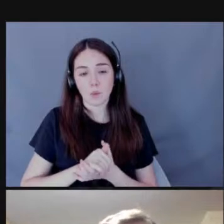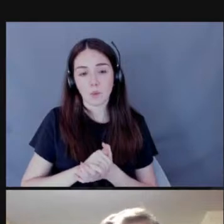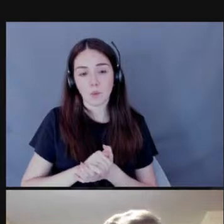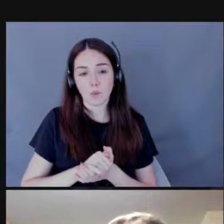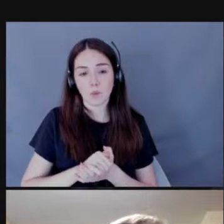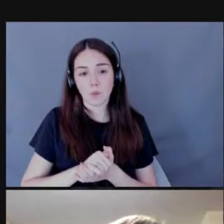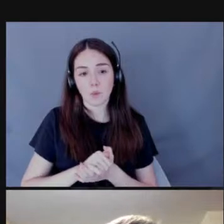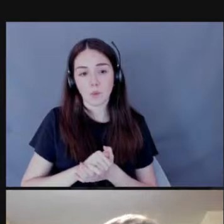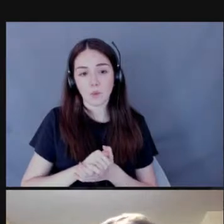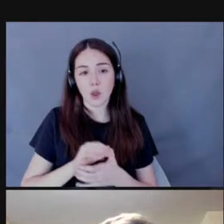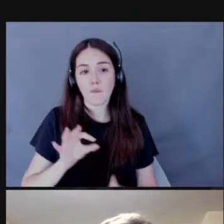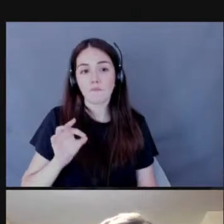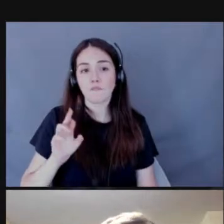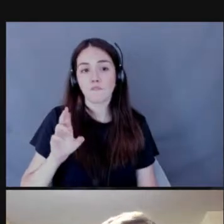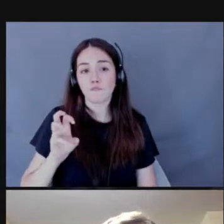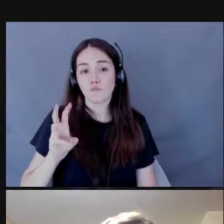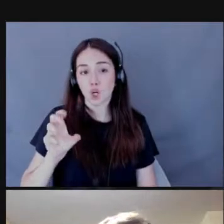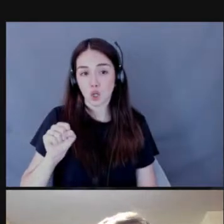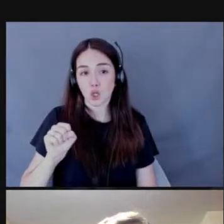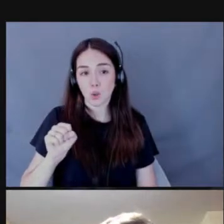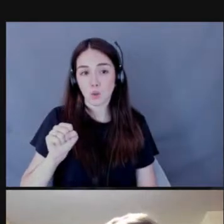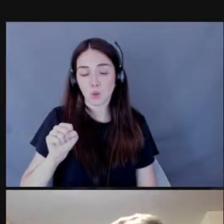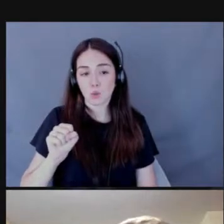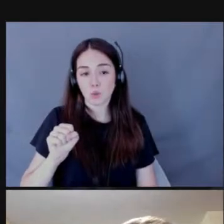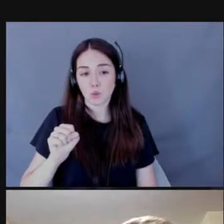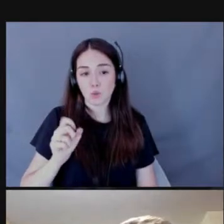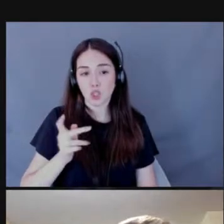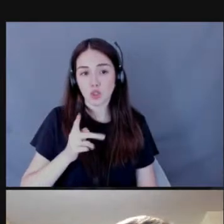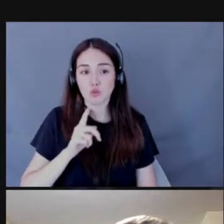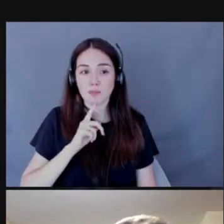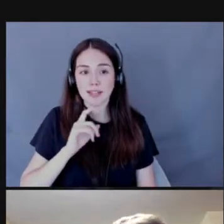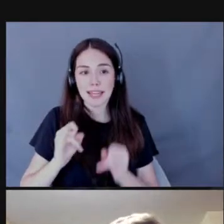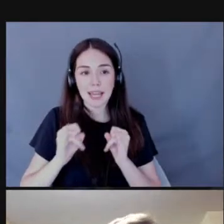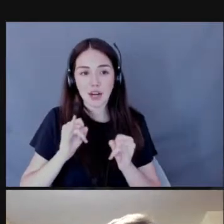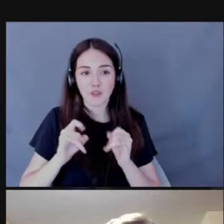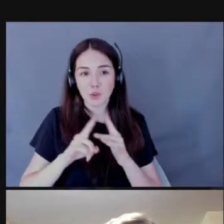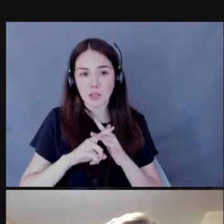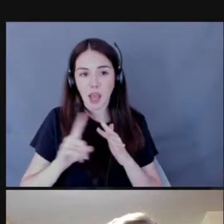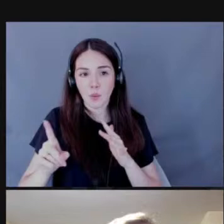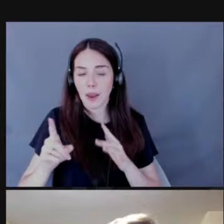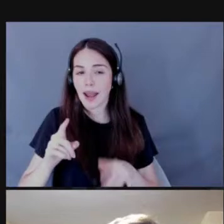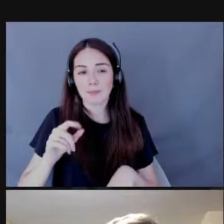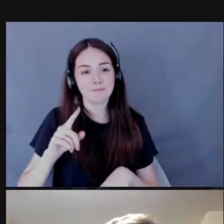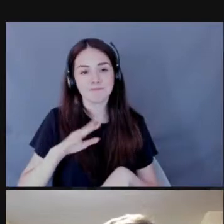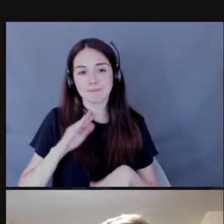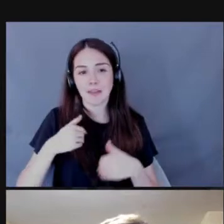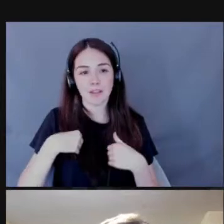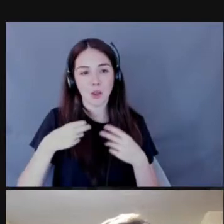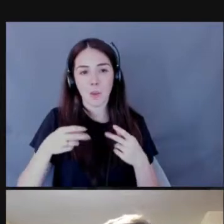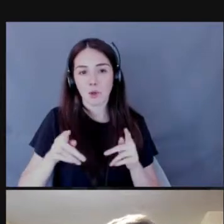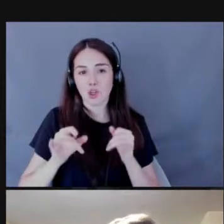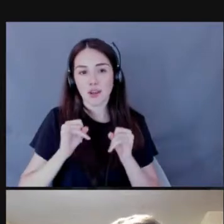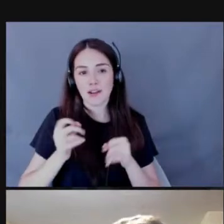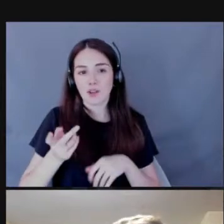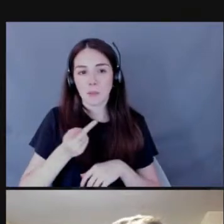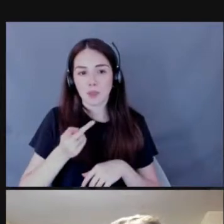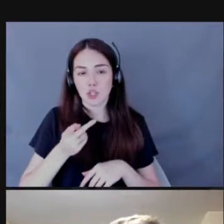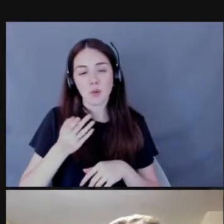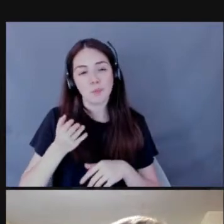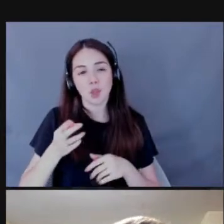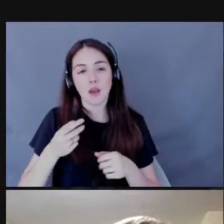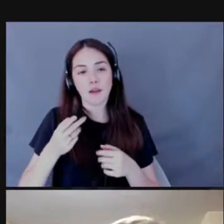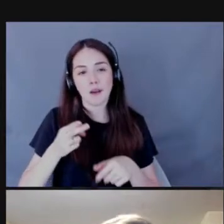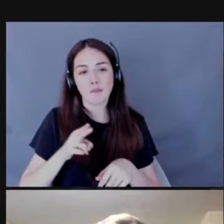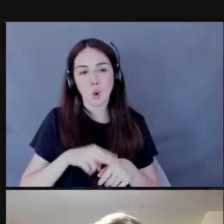the Frews are the interviewees that got away. I was never able to interview them. Of course, they've had substantial interviews done over the